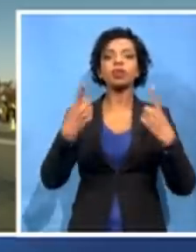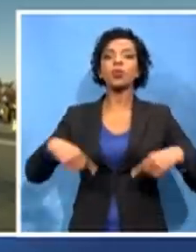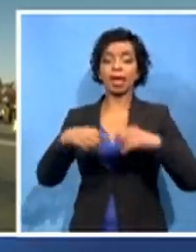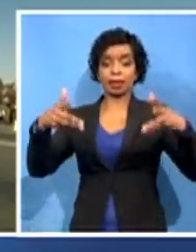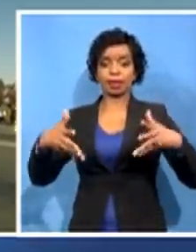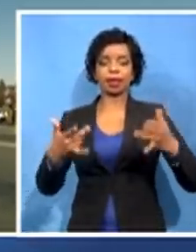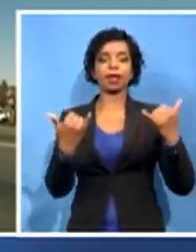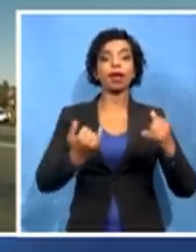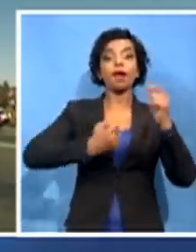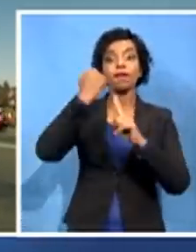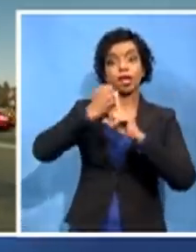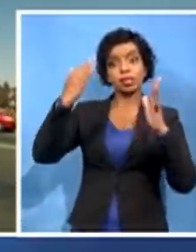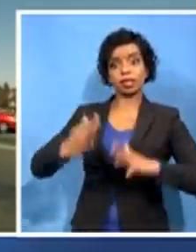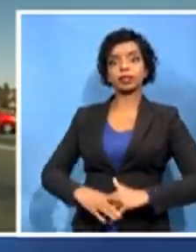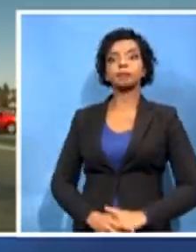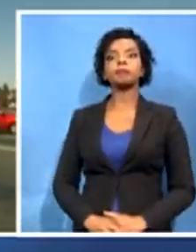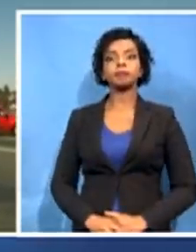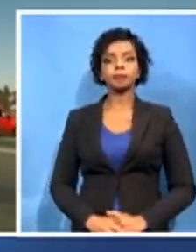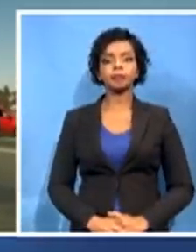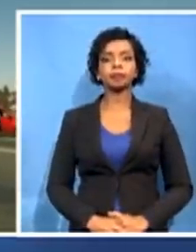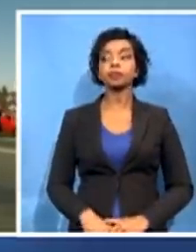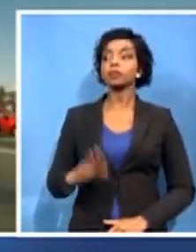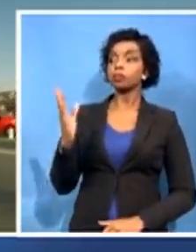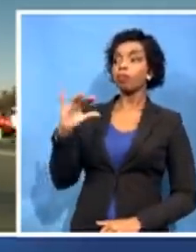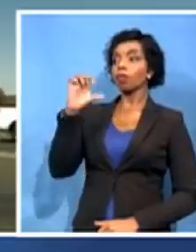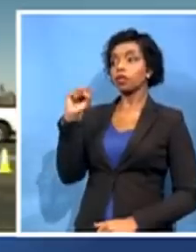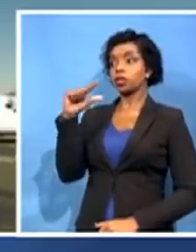DSG, please introduce leadership.